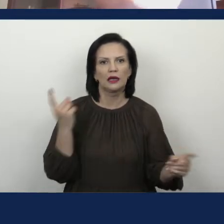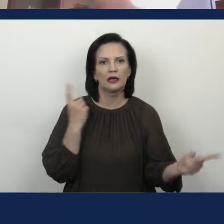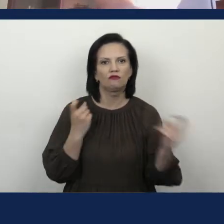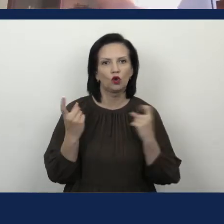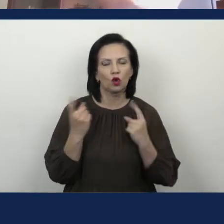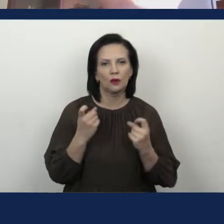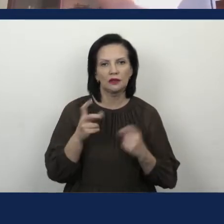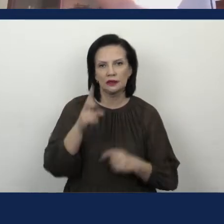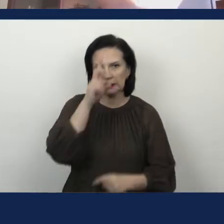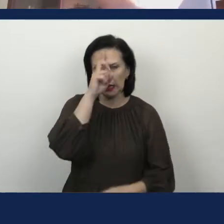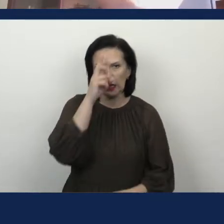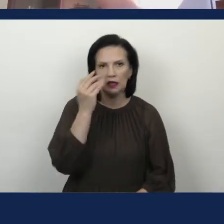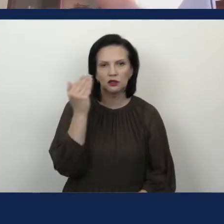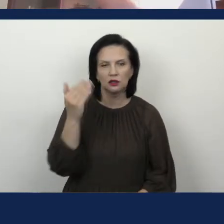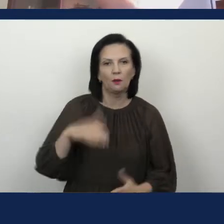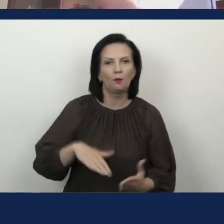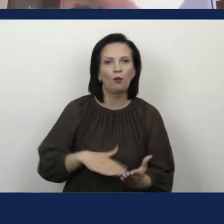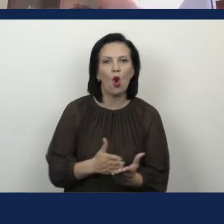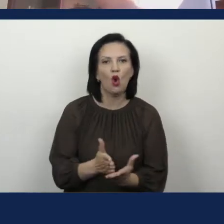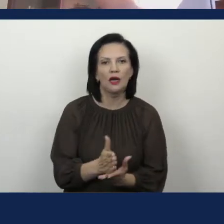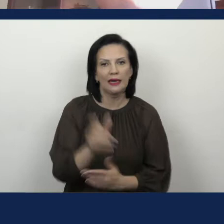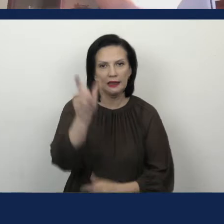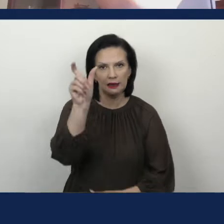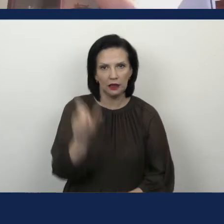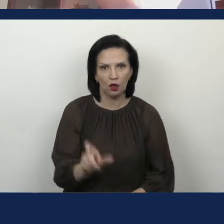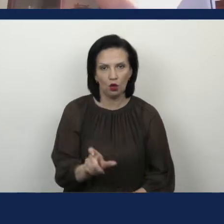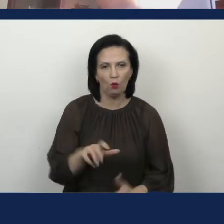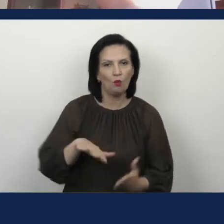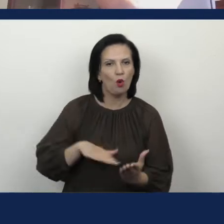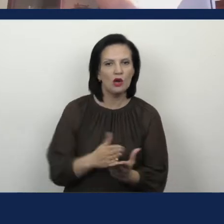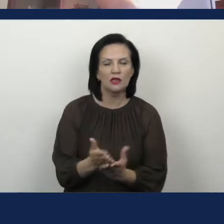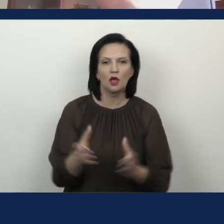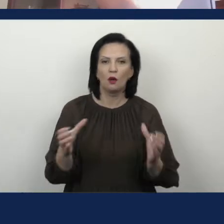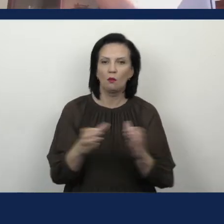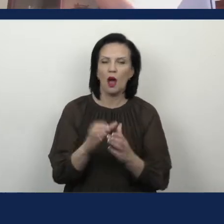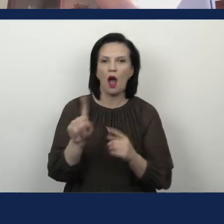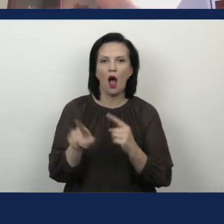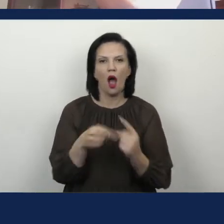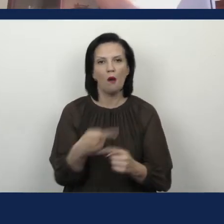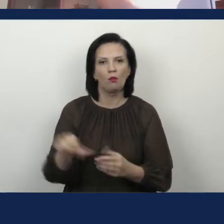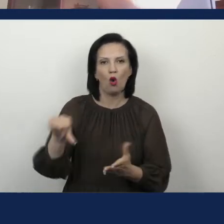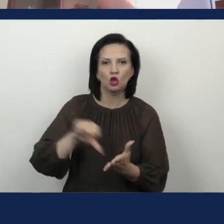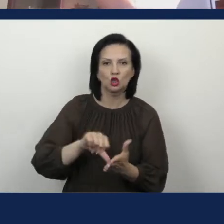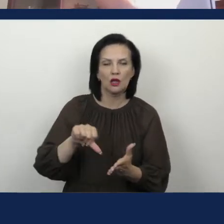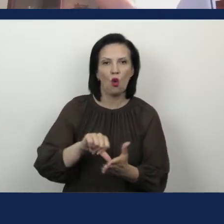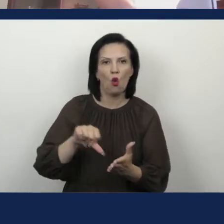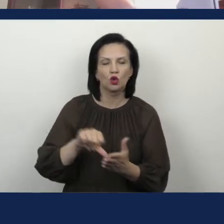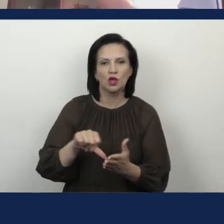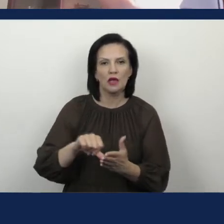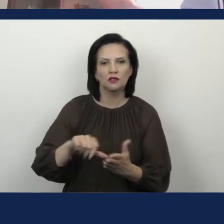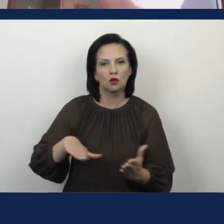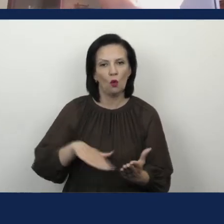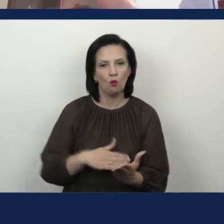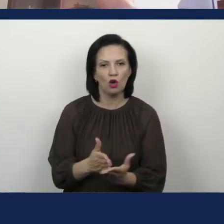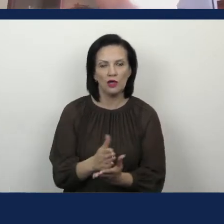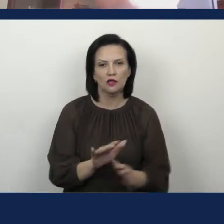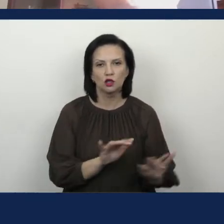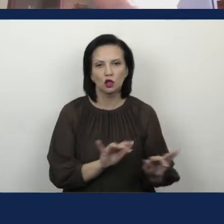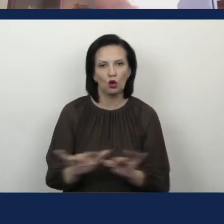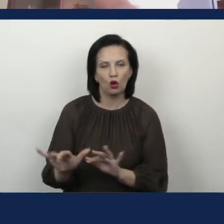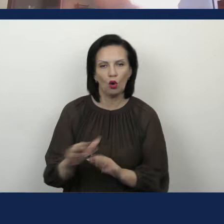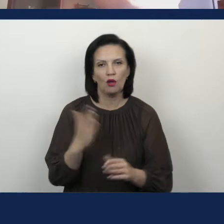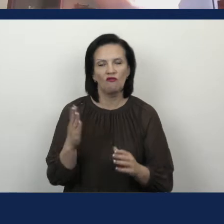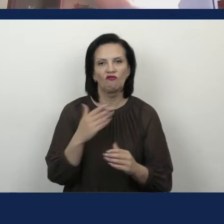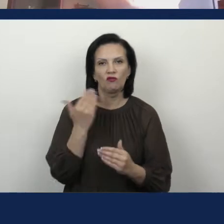state politician, political party, or its member, political campaign participant in the name